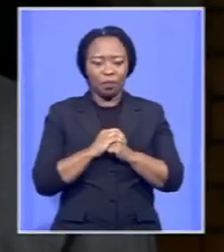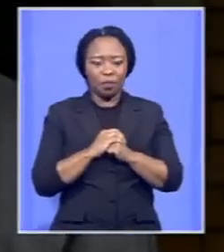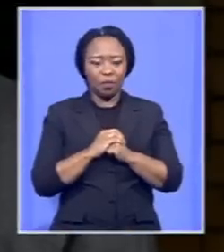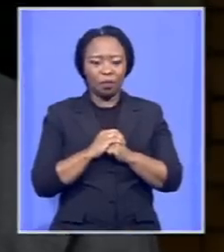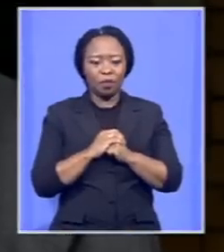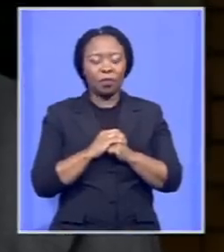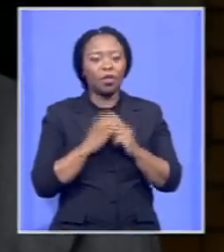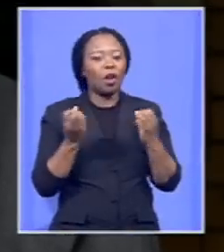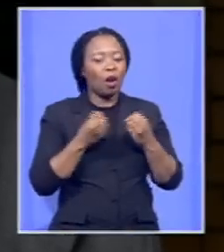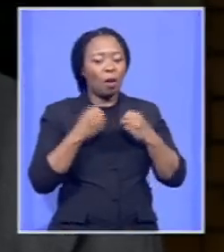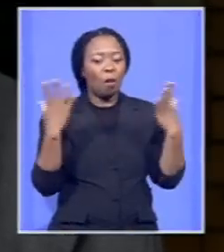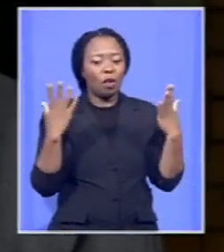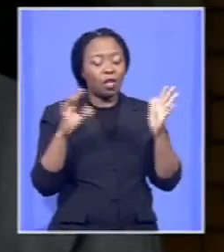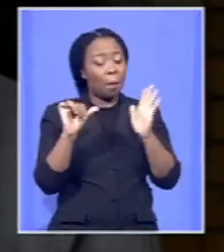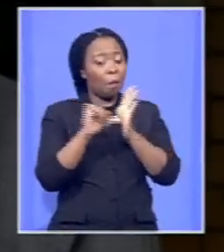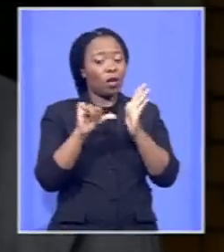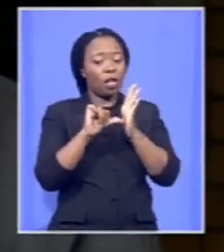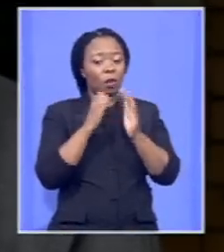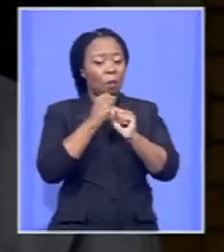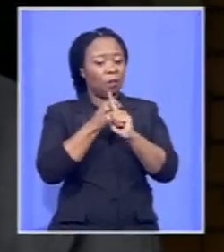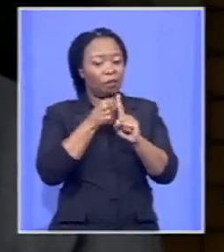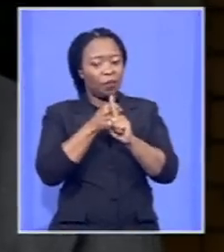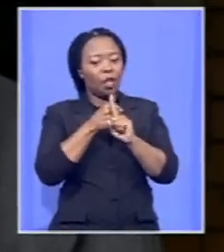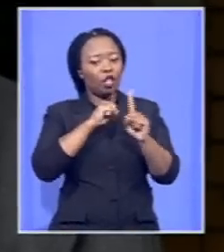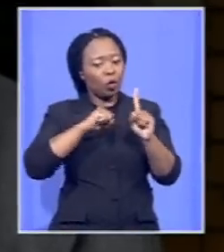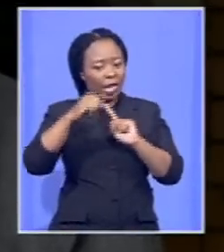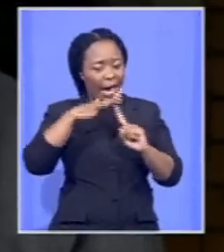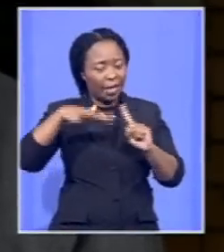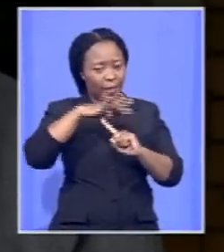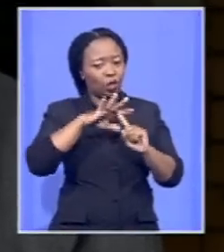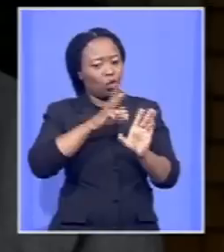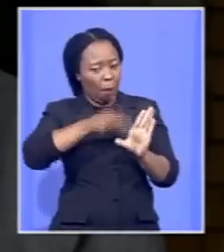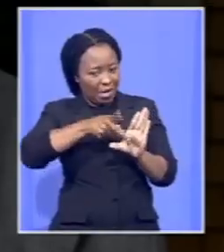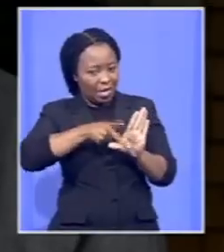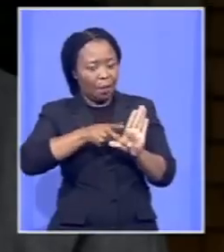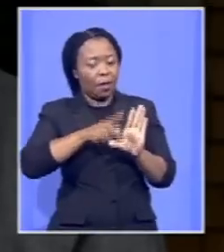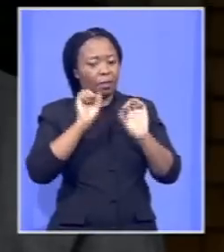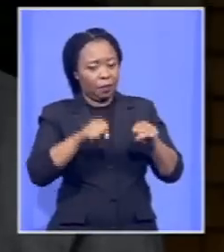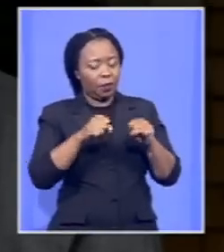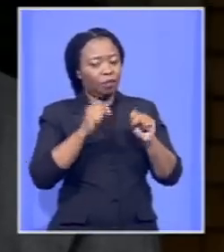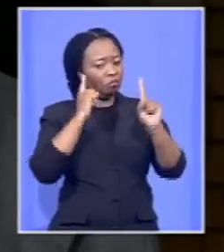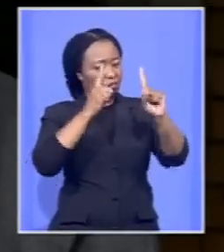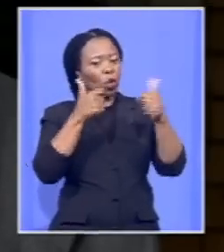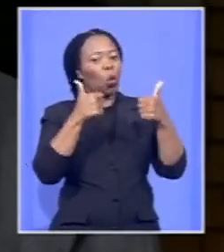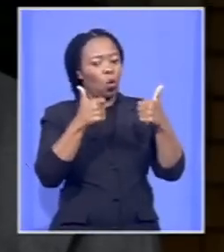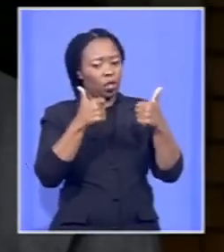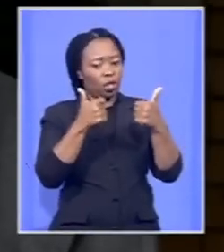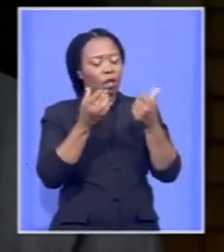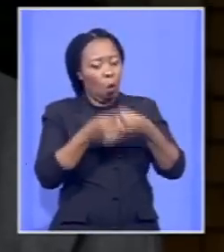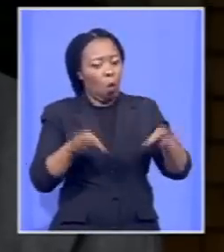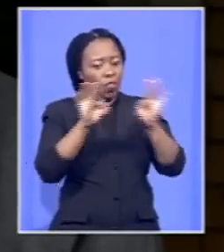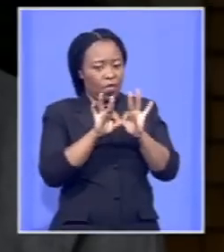The most important part of it is to mobilize society to participate in the good cause that Nelson